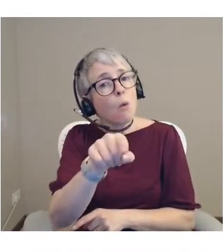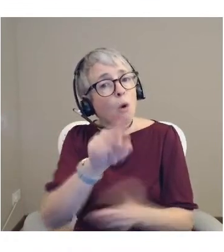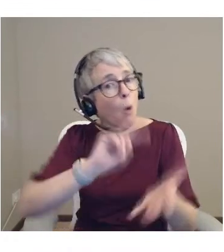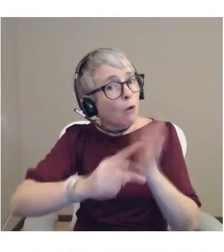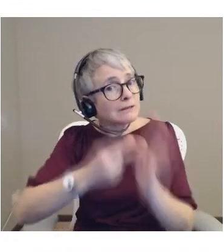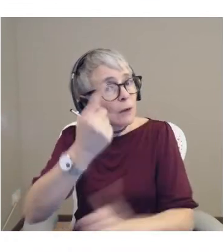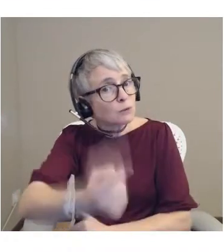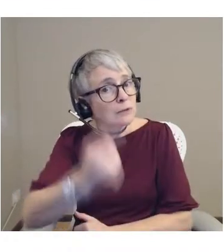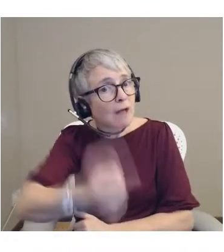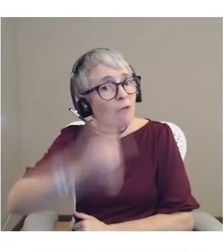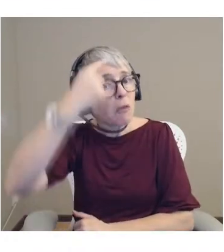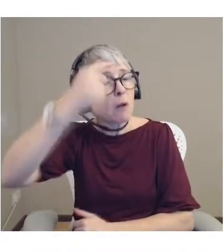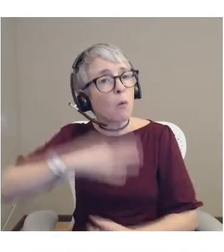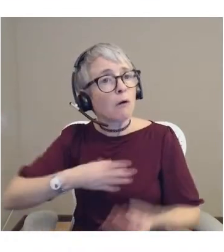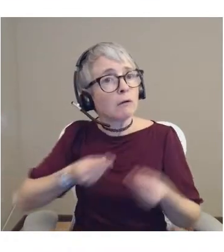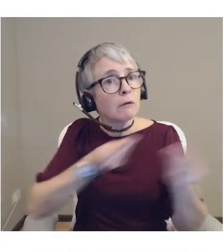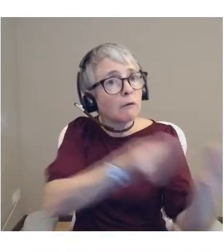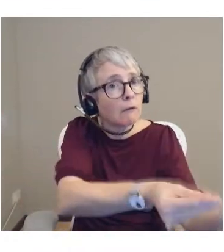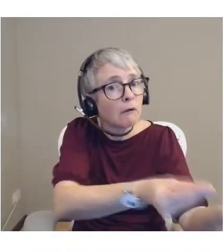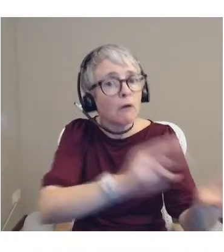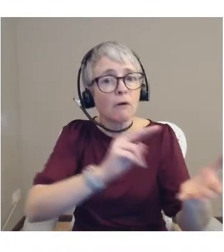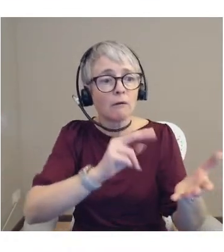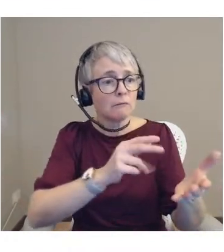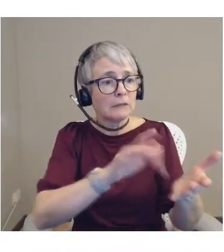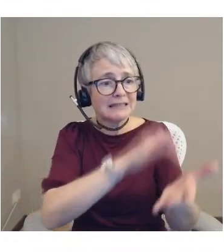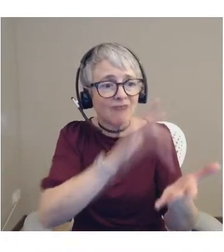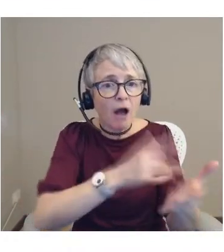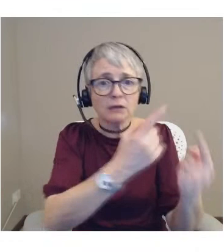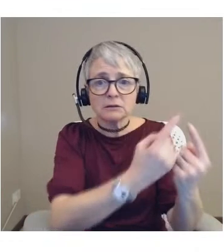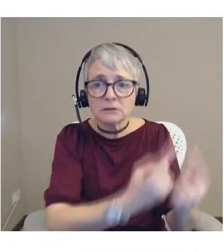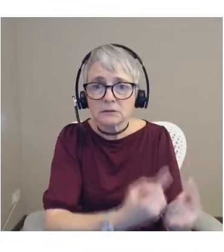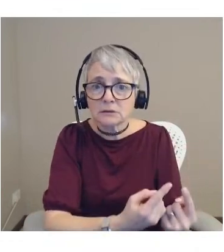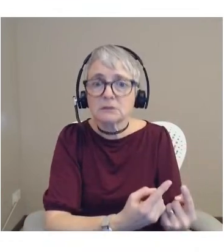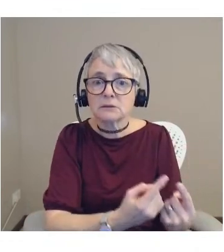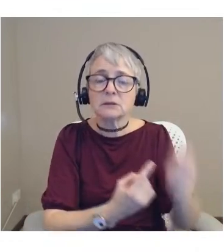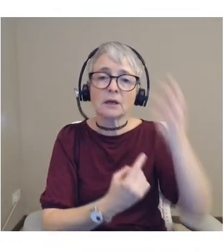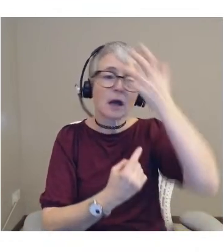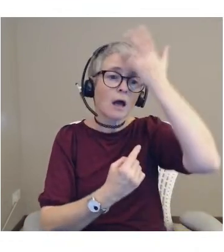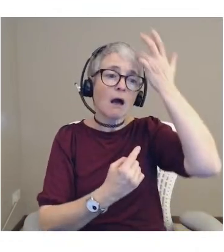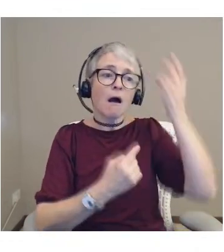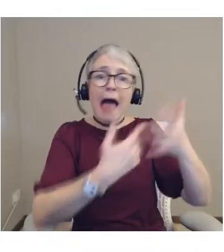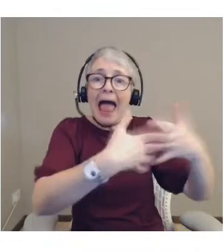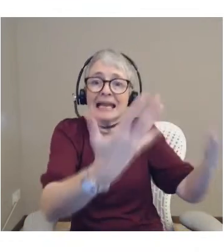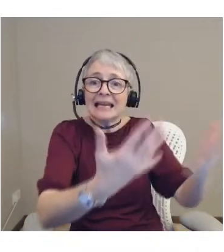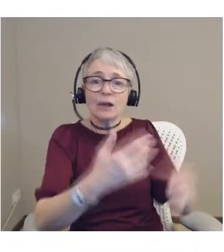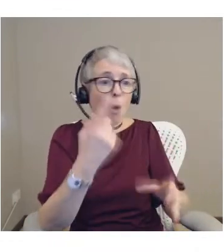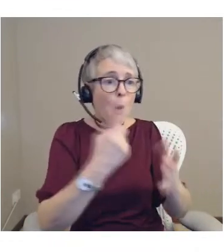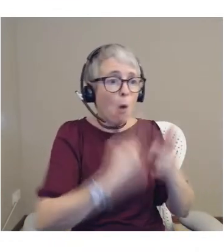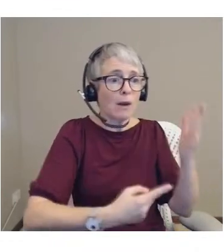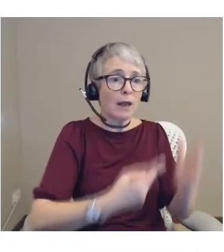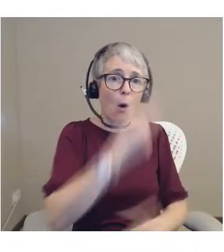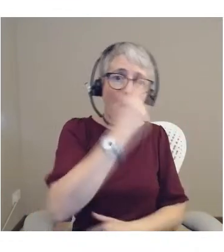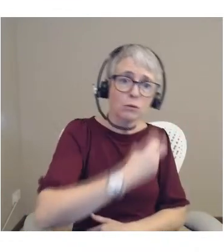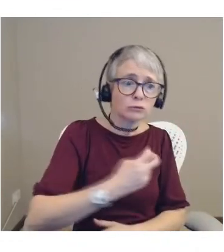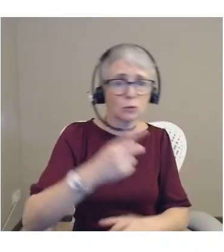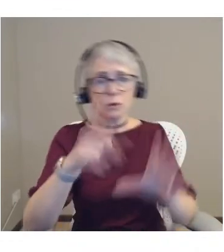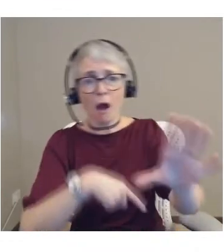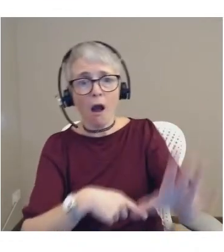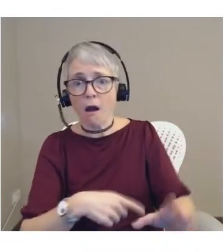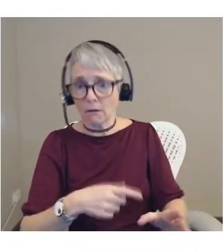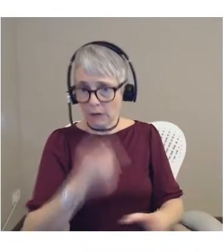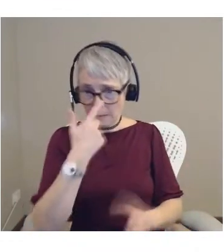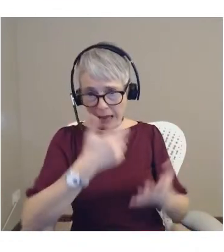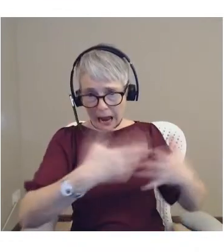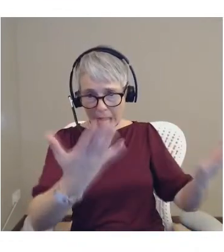devices in any way, out to anybody, you could hear that it wasn't just older people, wasn't just young people. Happened to be particularly trying to focus on people with